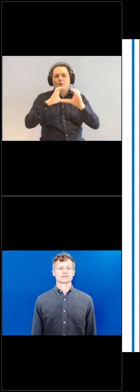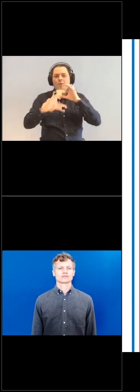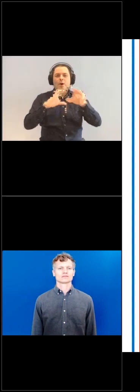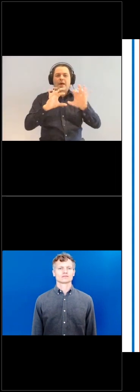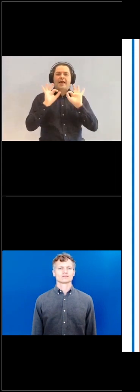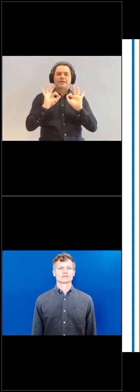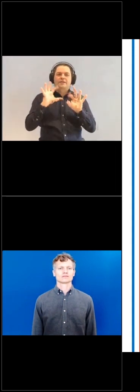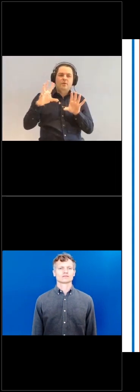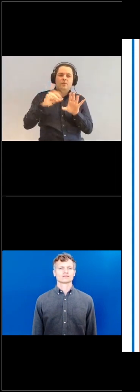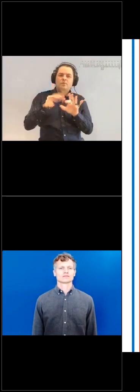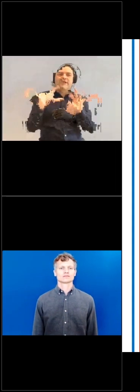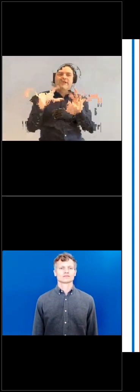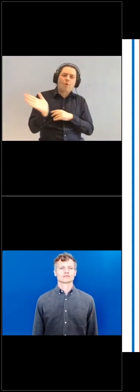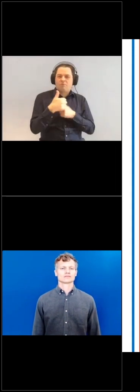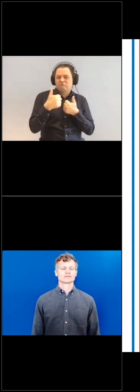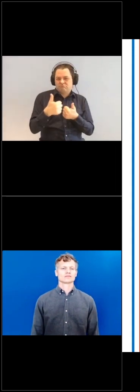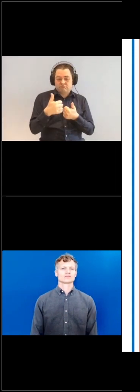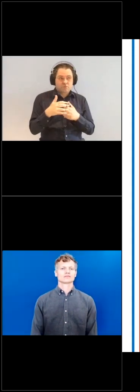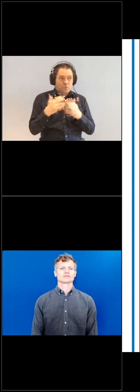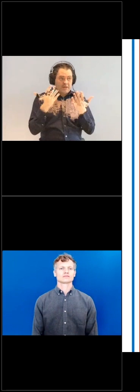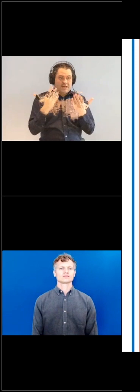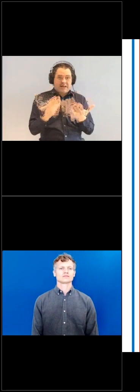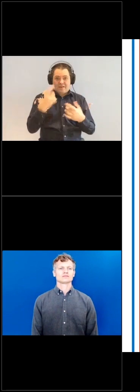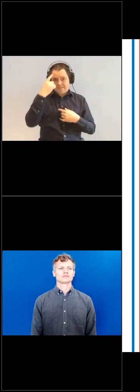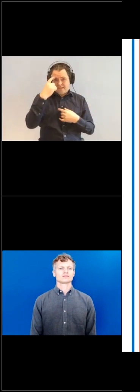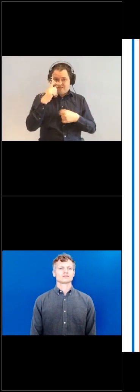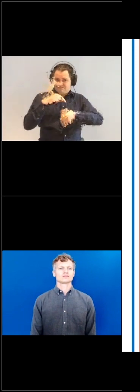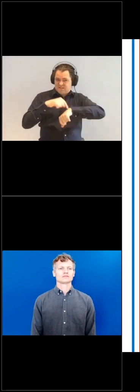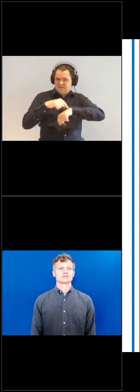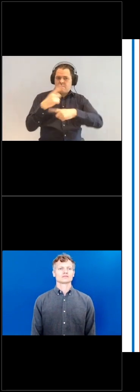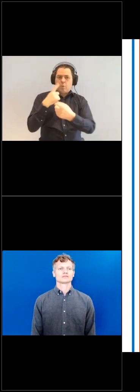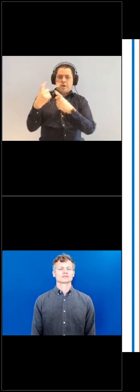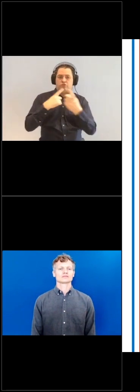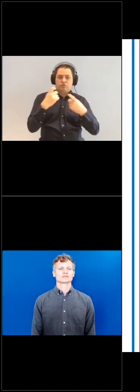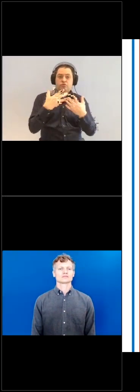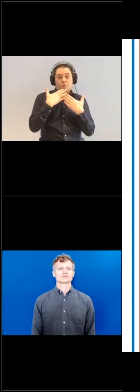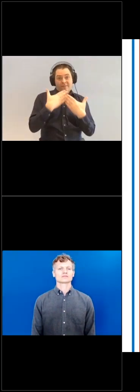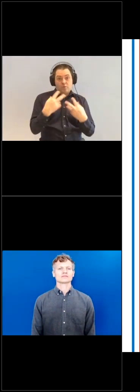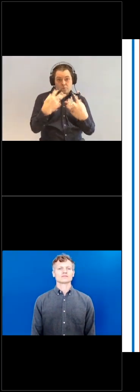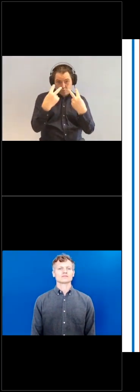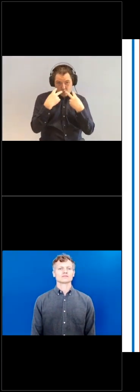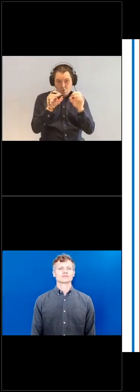you have any questions for the different panelists. So thank you all for listening in again.